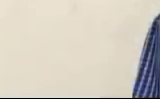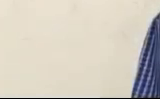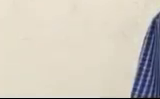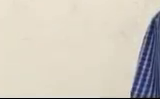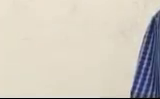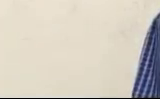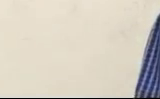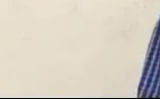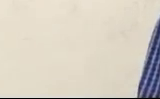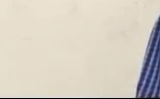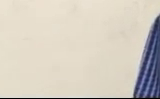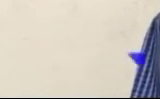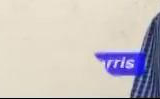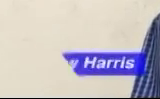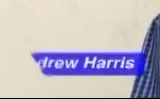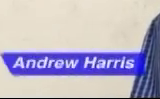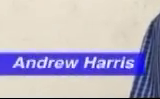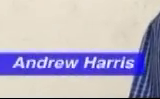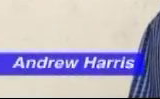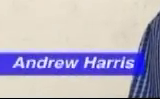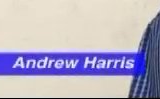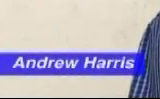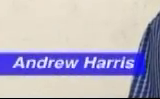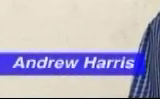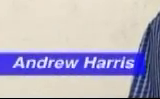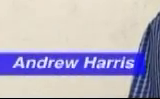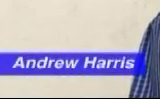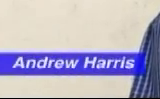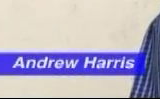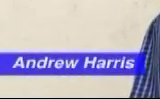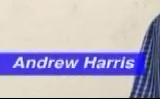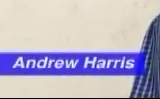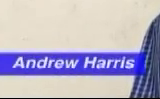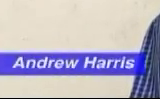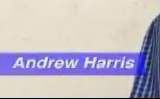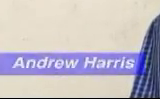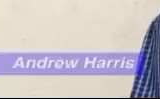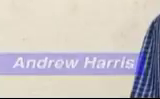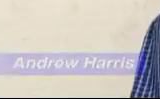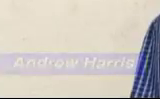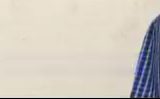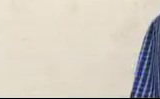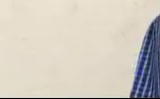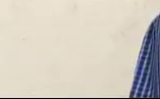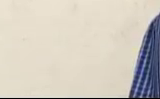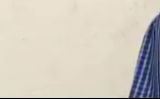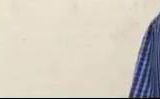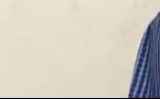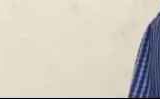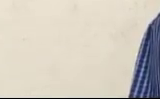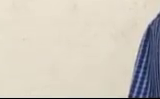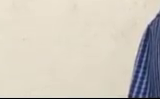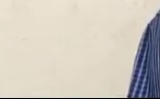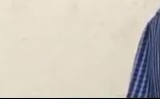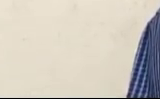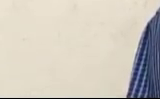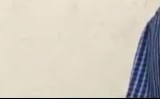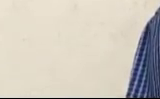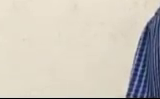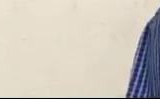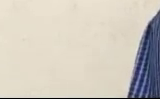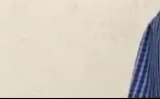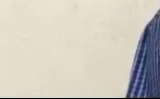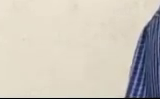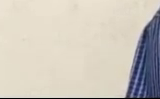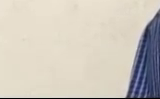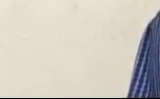Monday evening that I'm going home, I go on the bus and give the driver